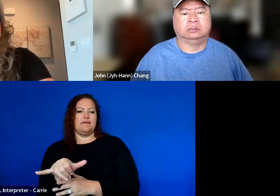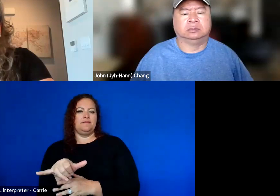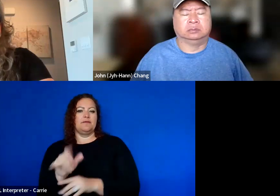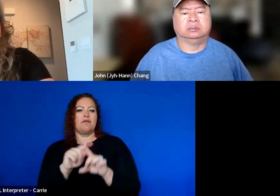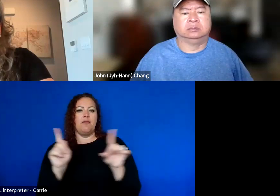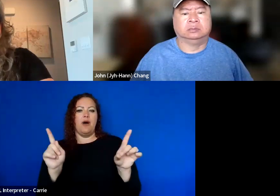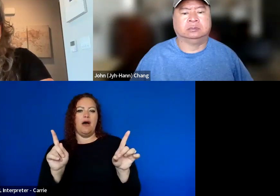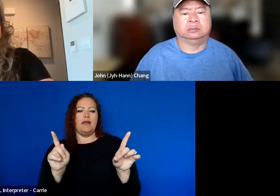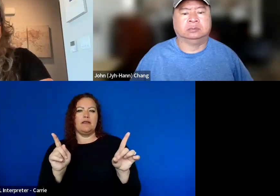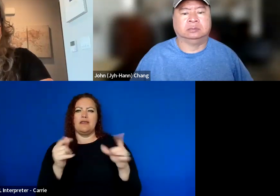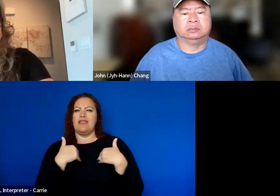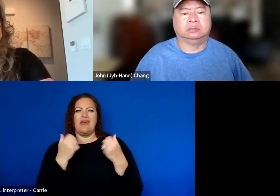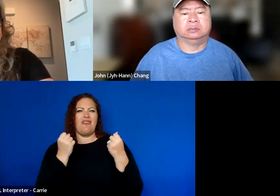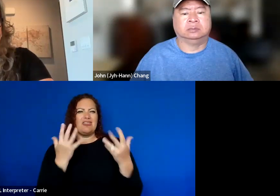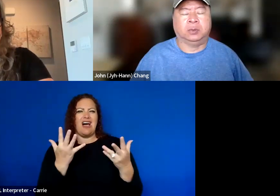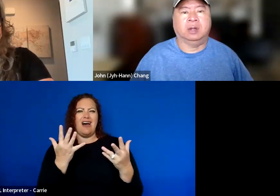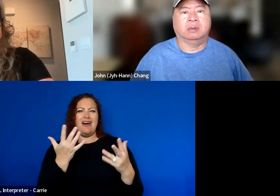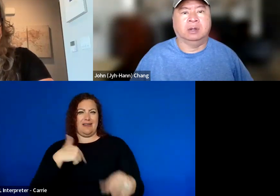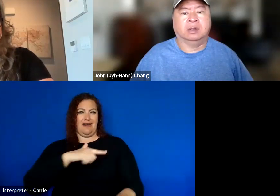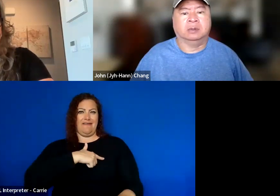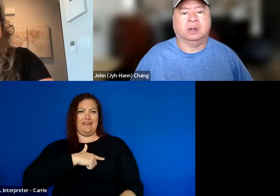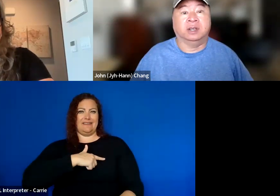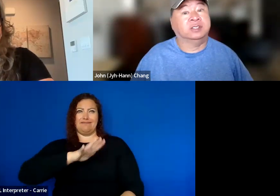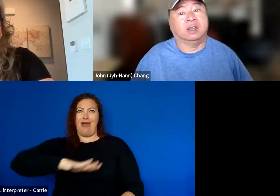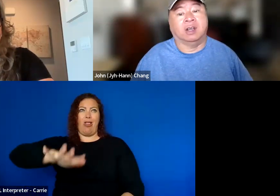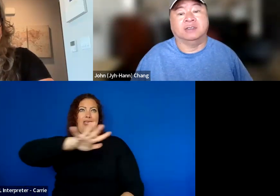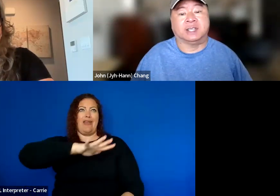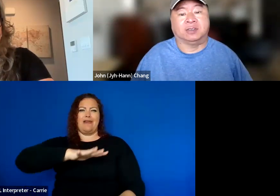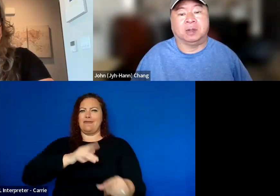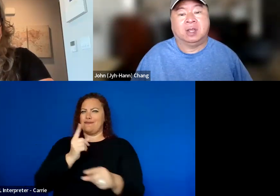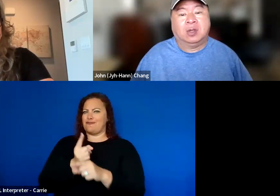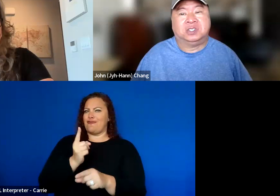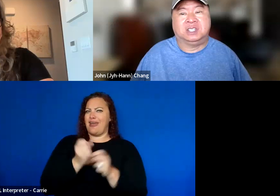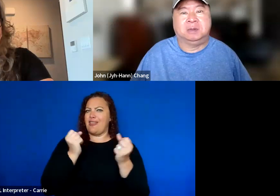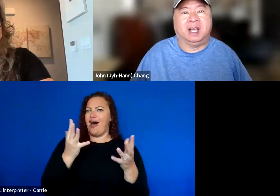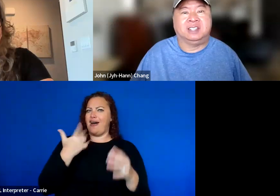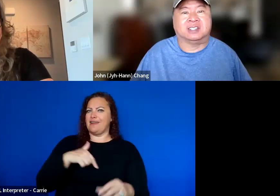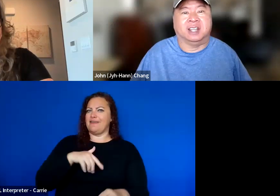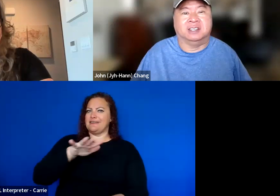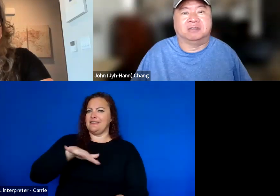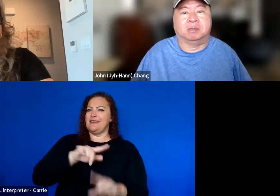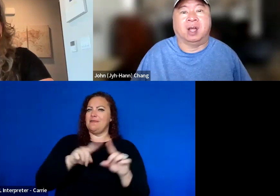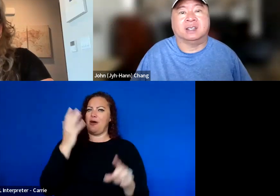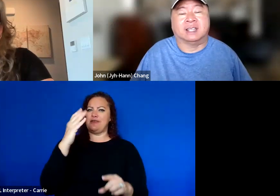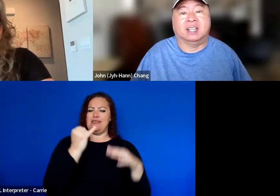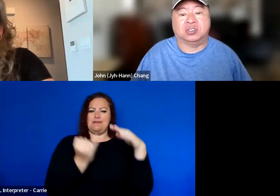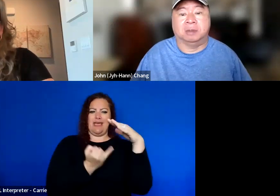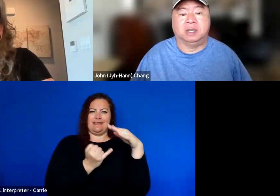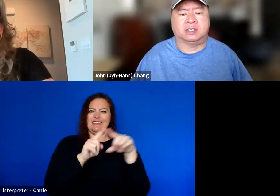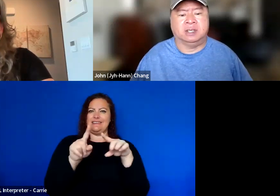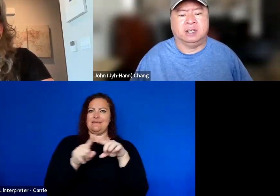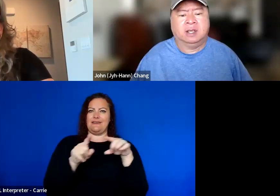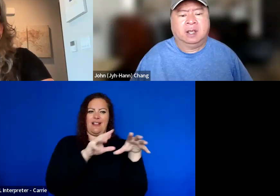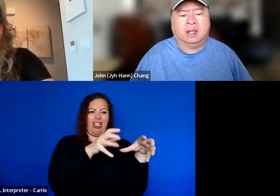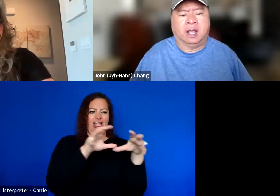But there's a lot of us out there. Right. There's a lot of us out there, but we seem to be isolated in different pockets unless you're in a